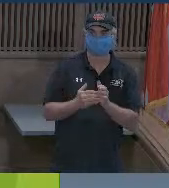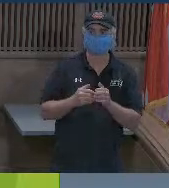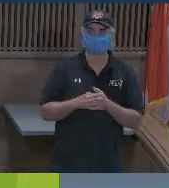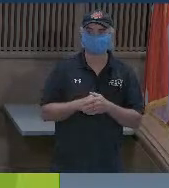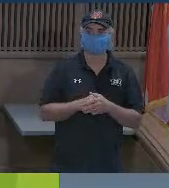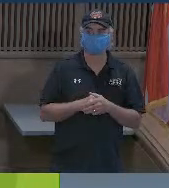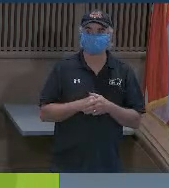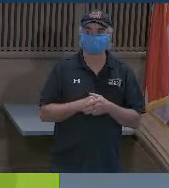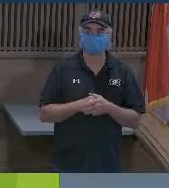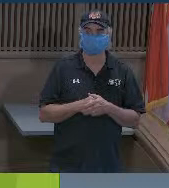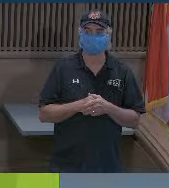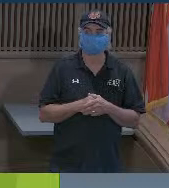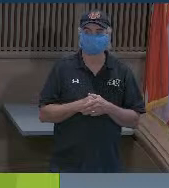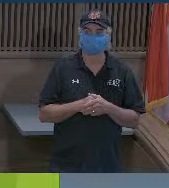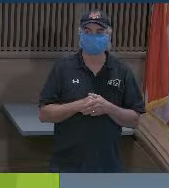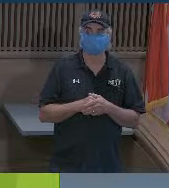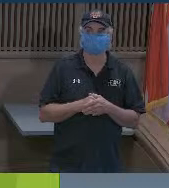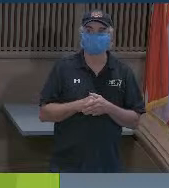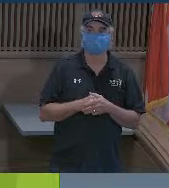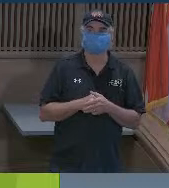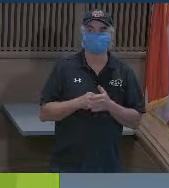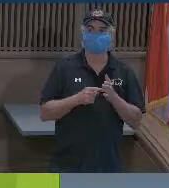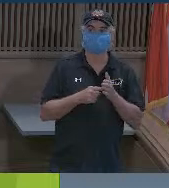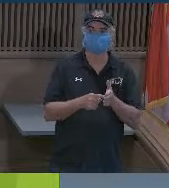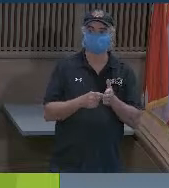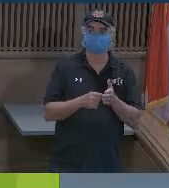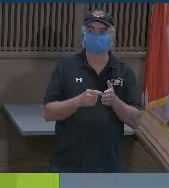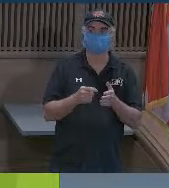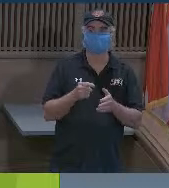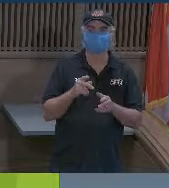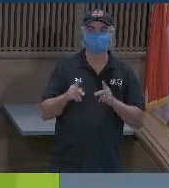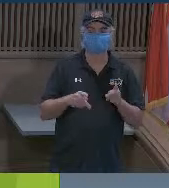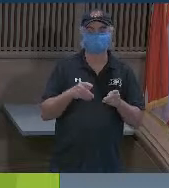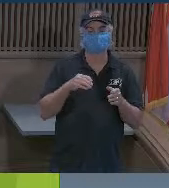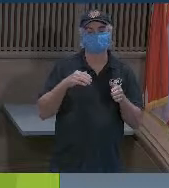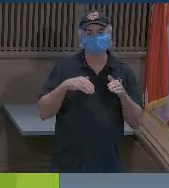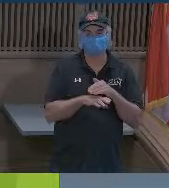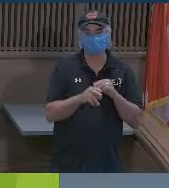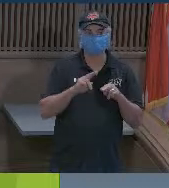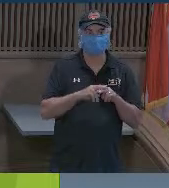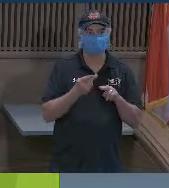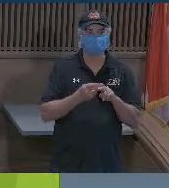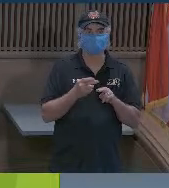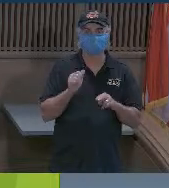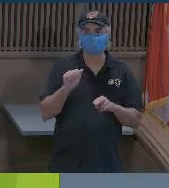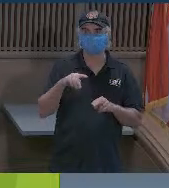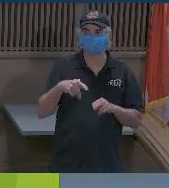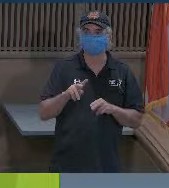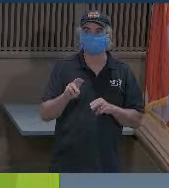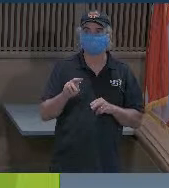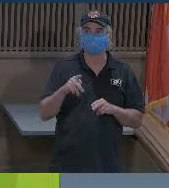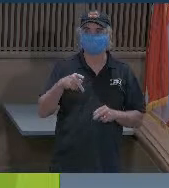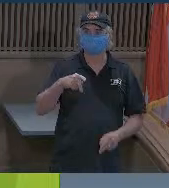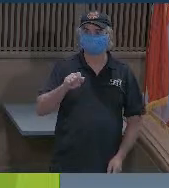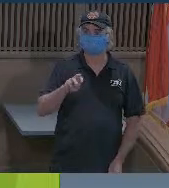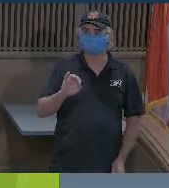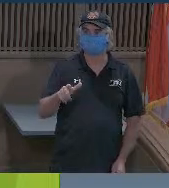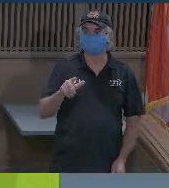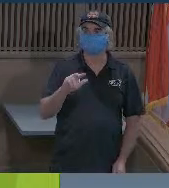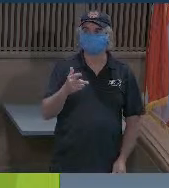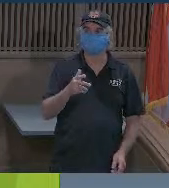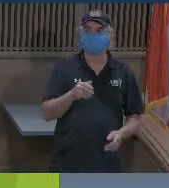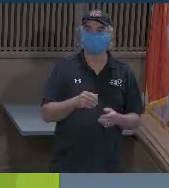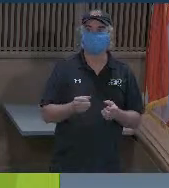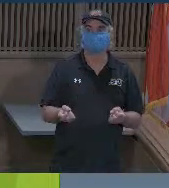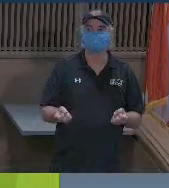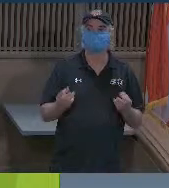distinguishes the admissions since the week of April 3rd, I think it's March 28th, on the number